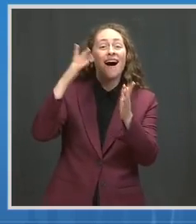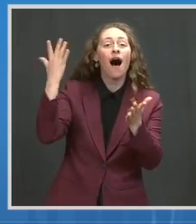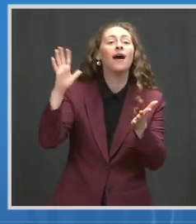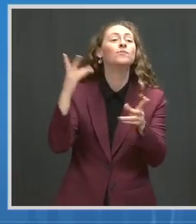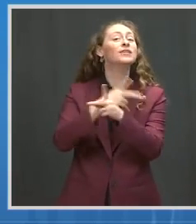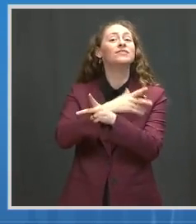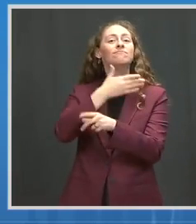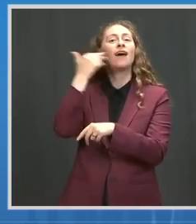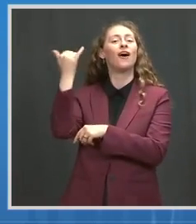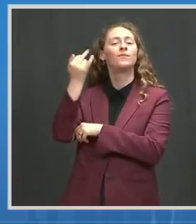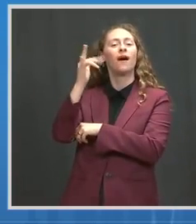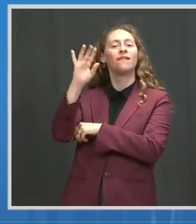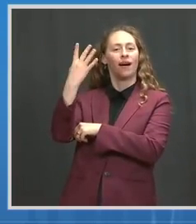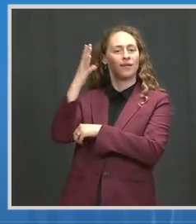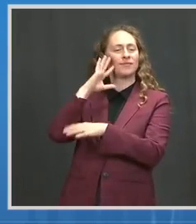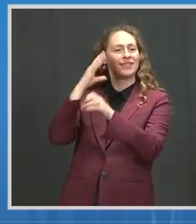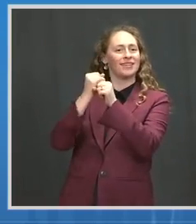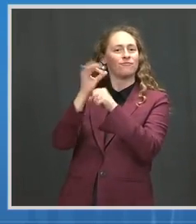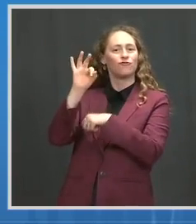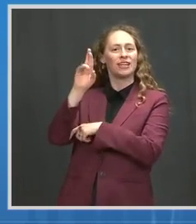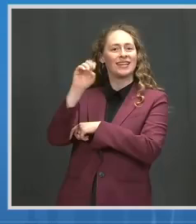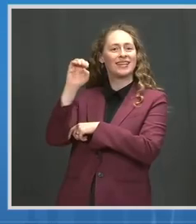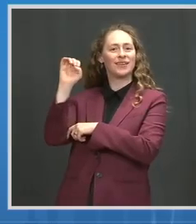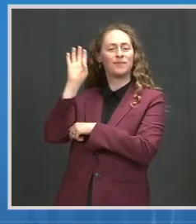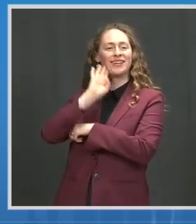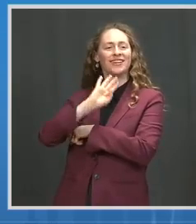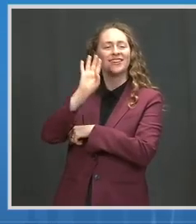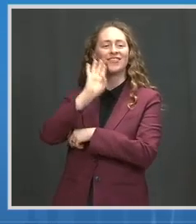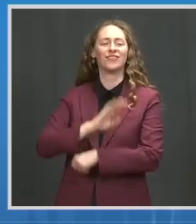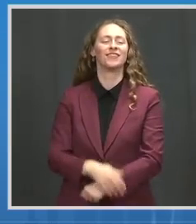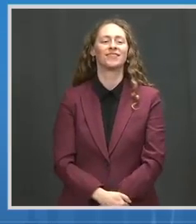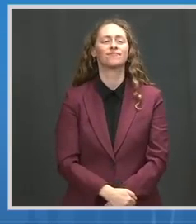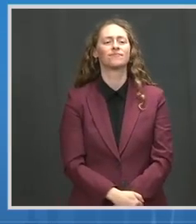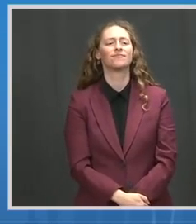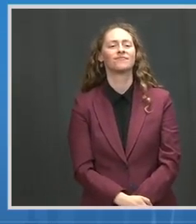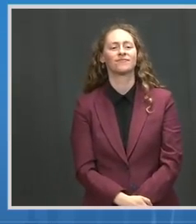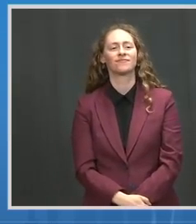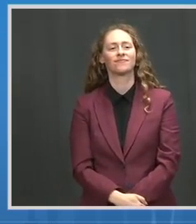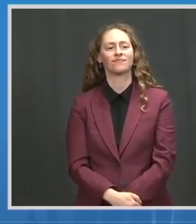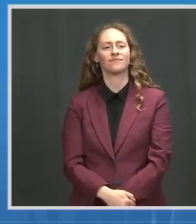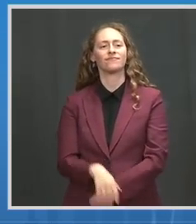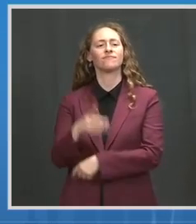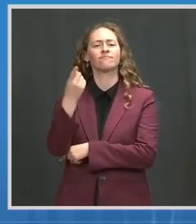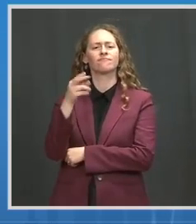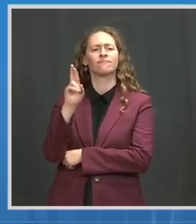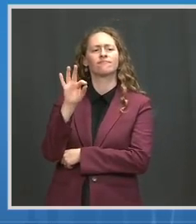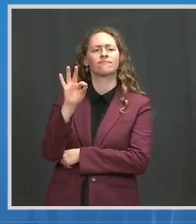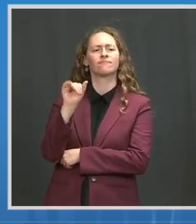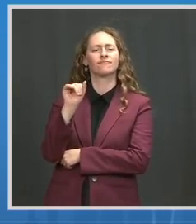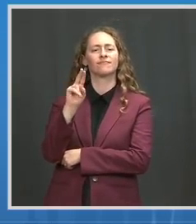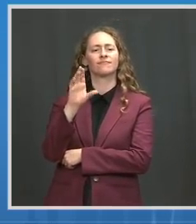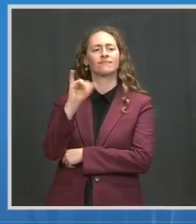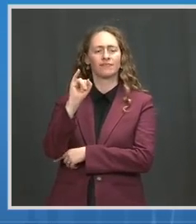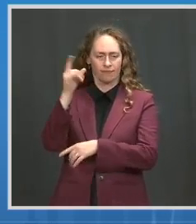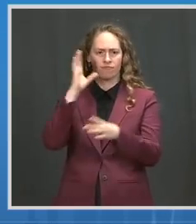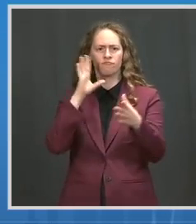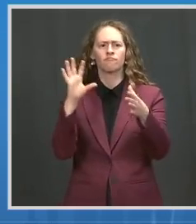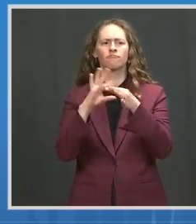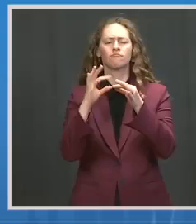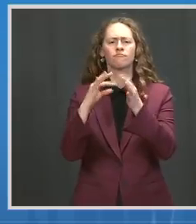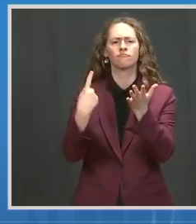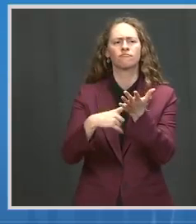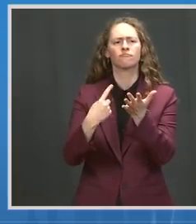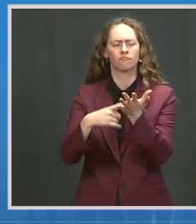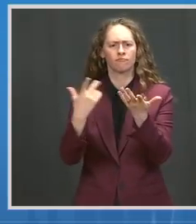considering that Dr. Fauci and his team at the National Institutes of Allergies and Infectious Diseases helped invent and invest in the mRNA